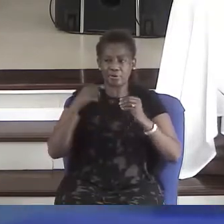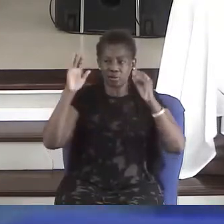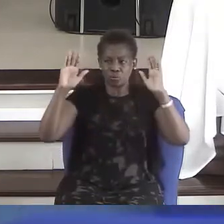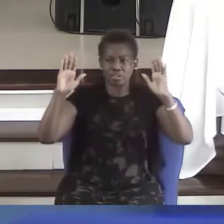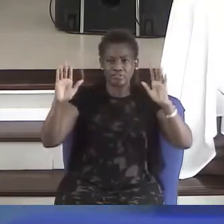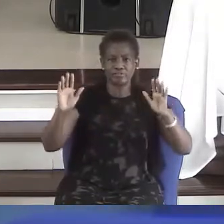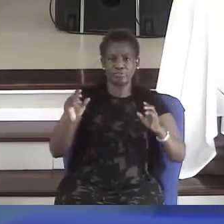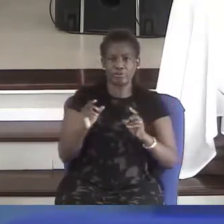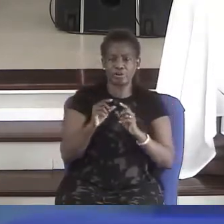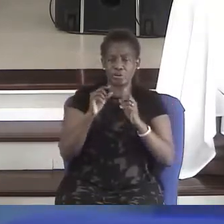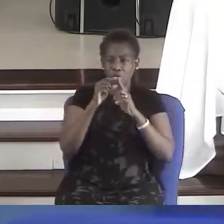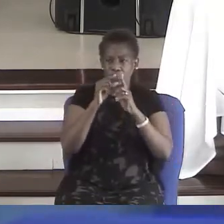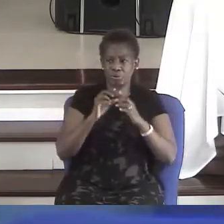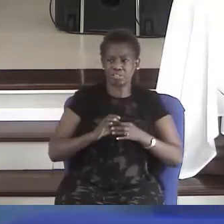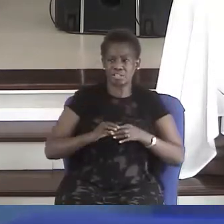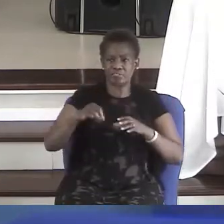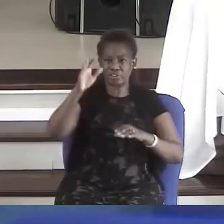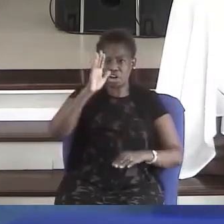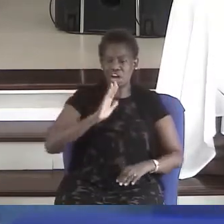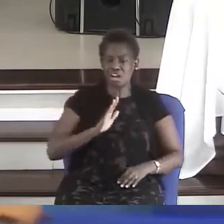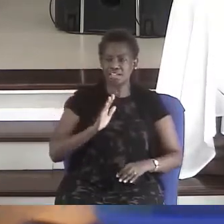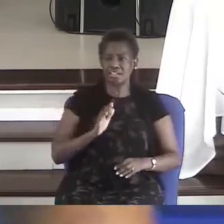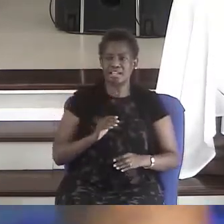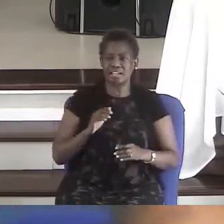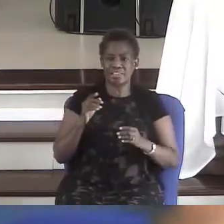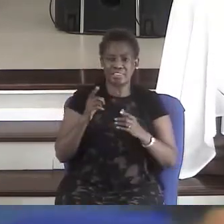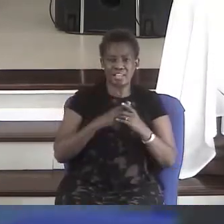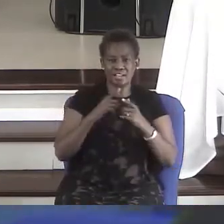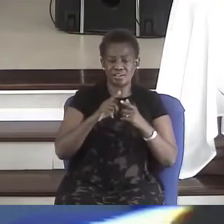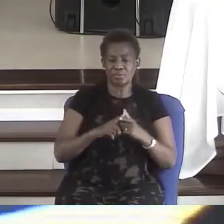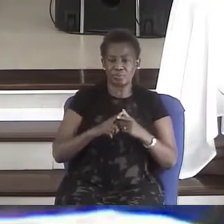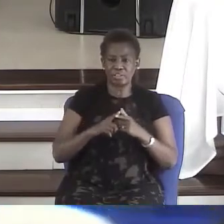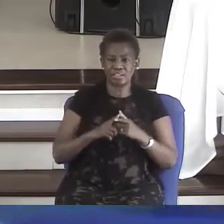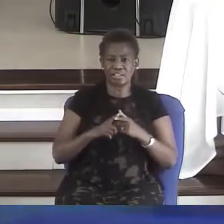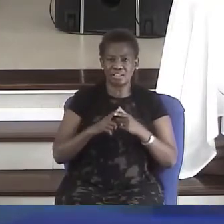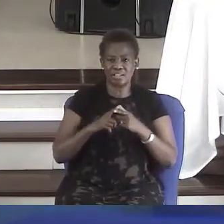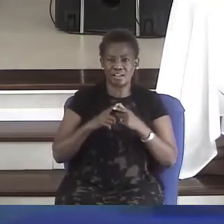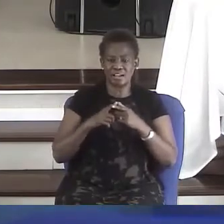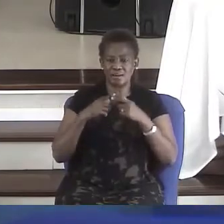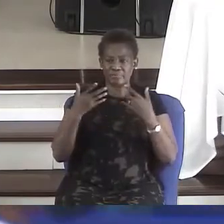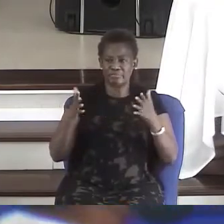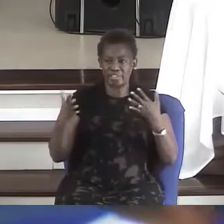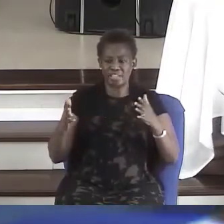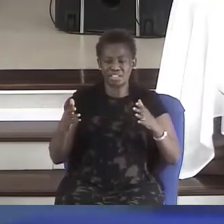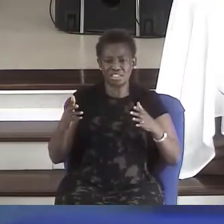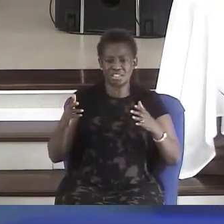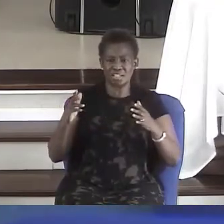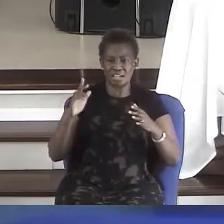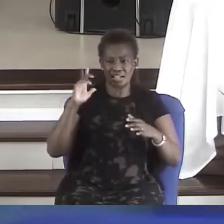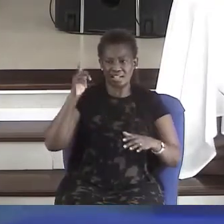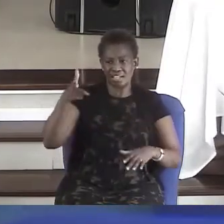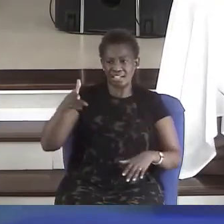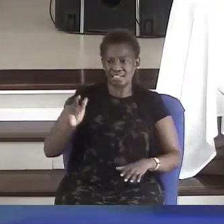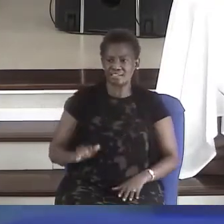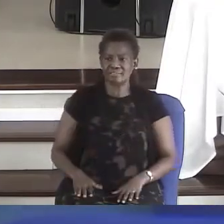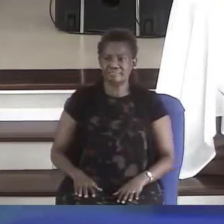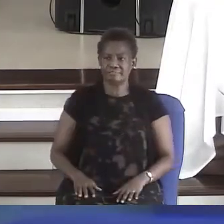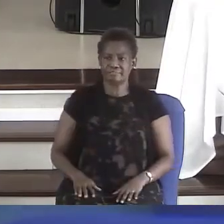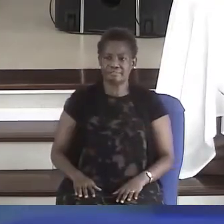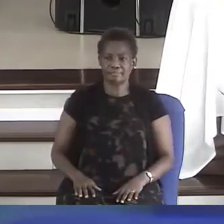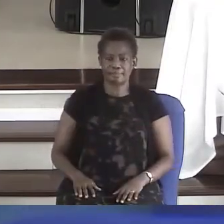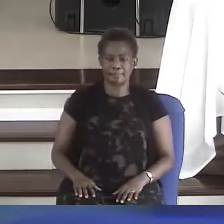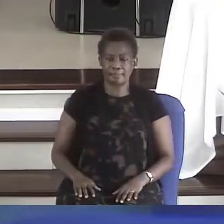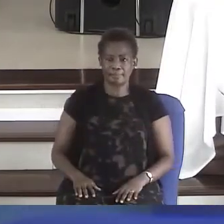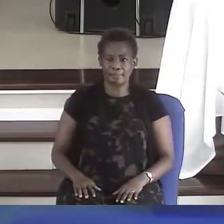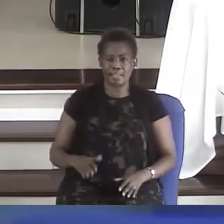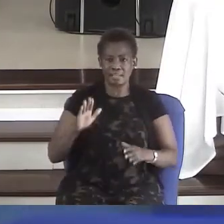us. Then we close off later on. Sing them over again to me.